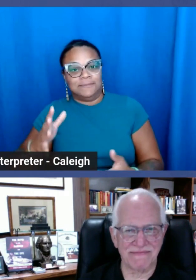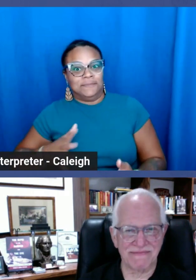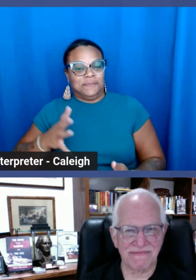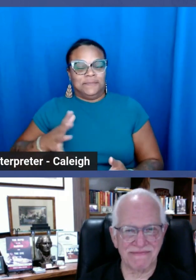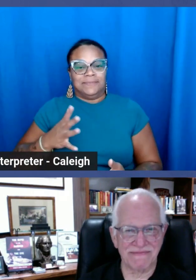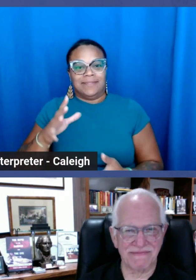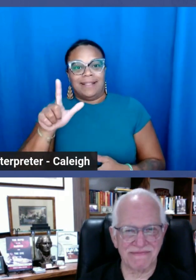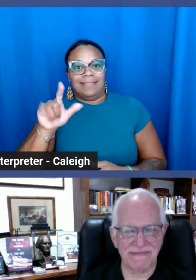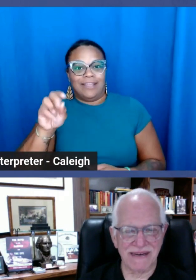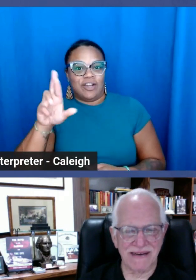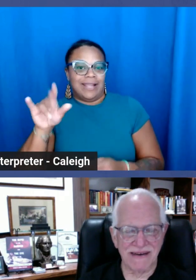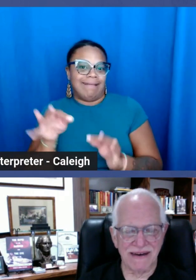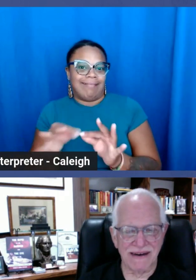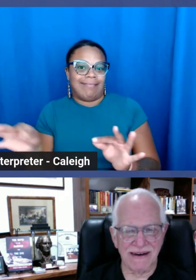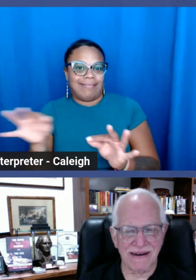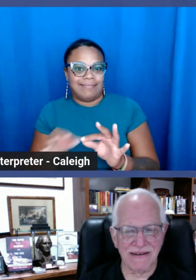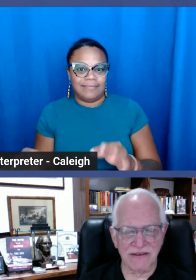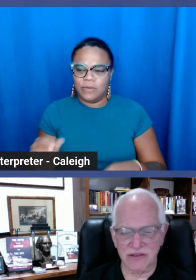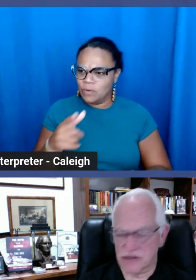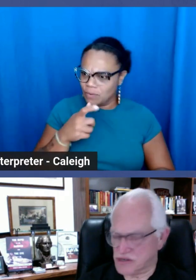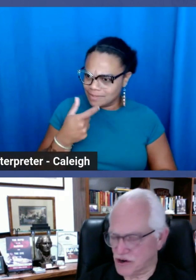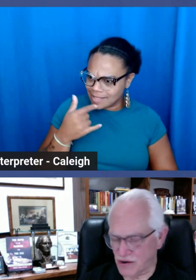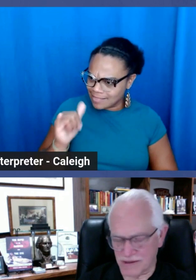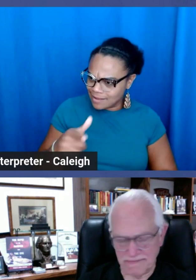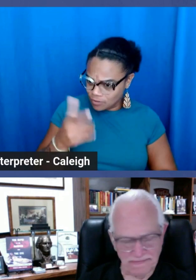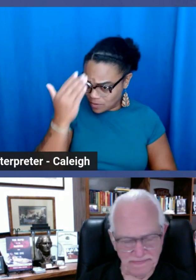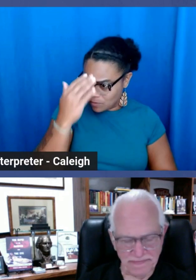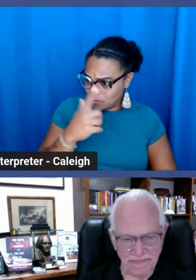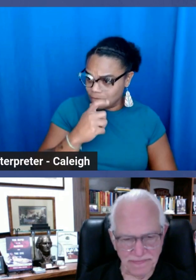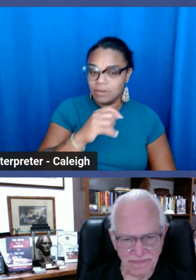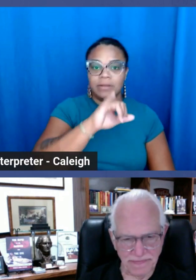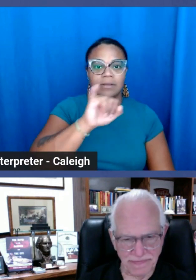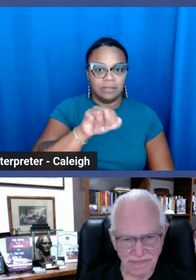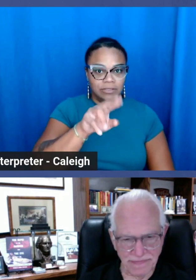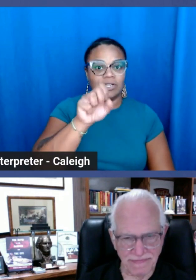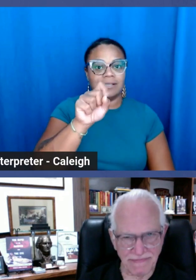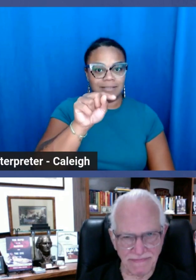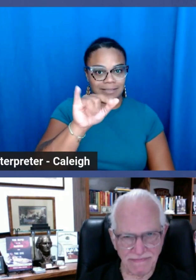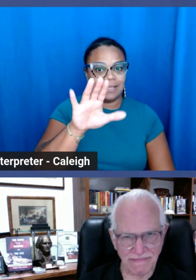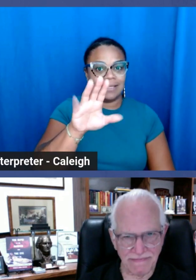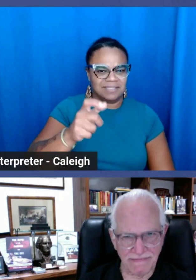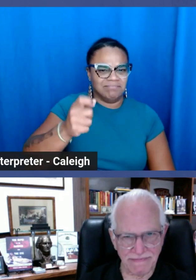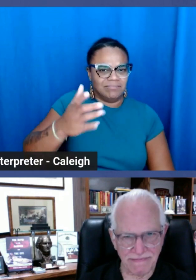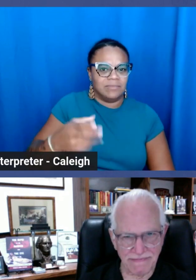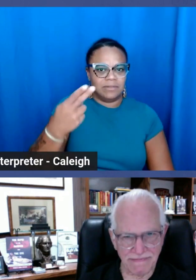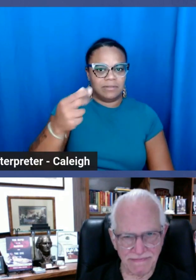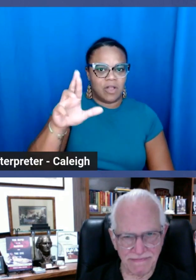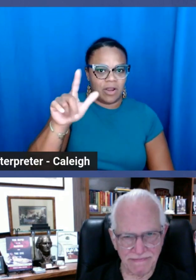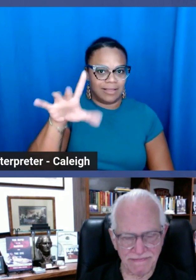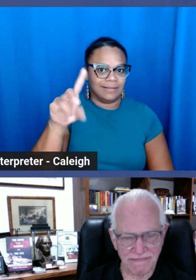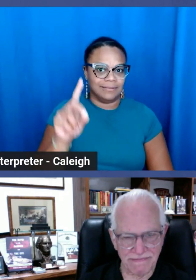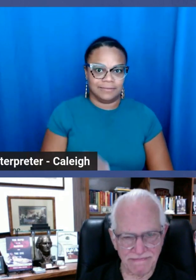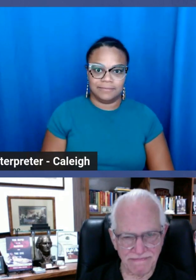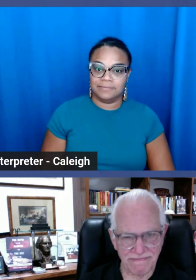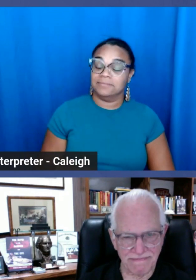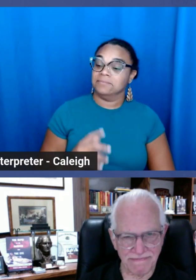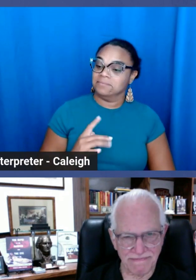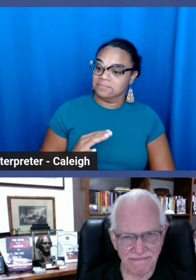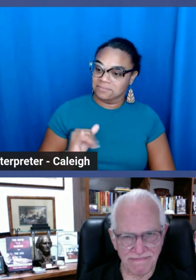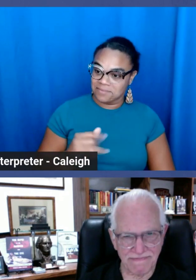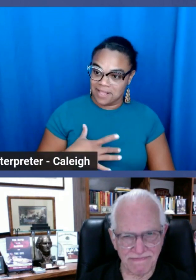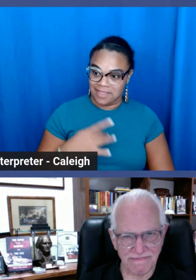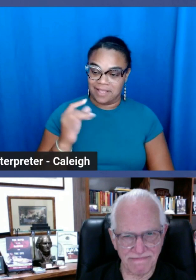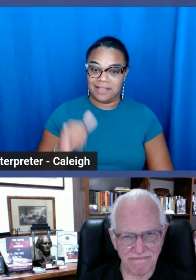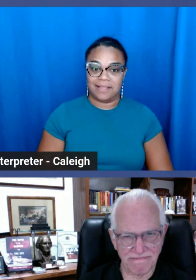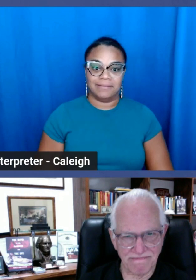Who said that? Do you know? Justice Harlan. I like that. I like